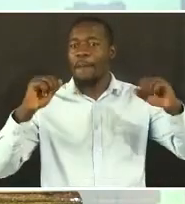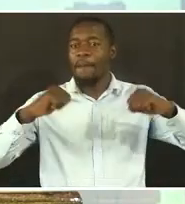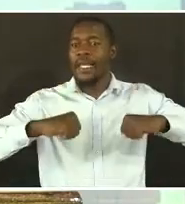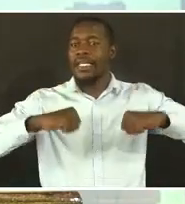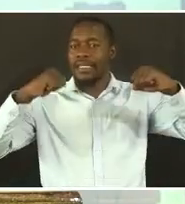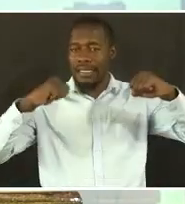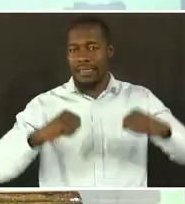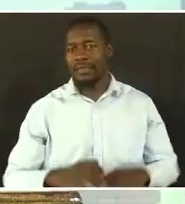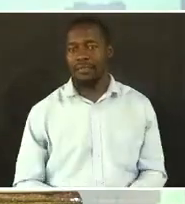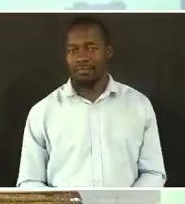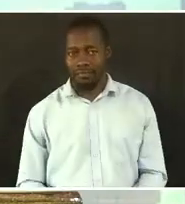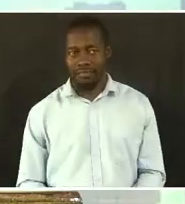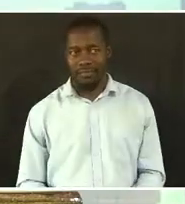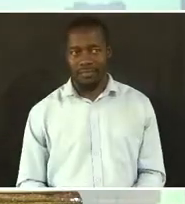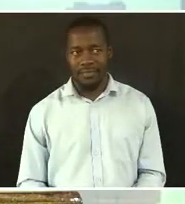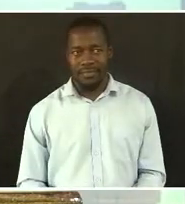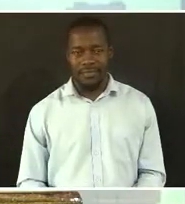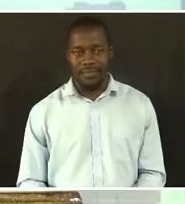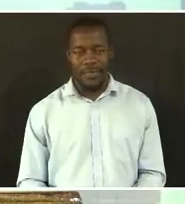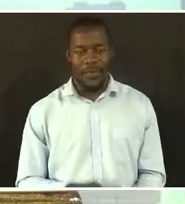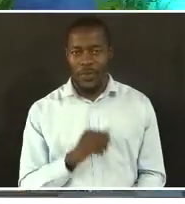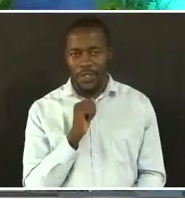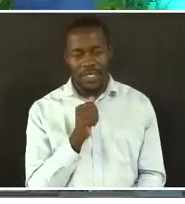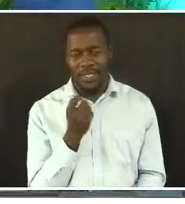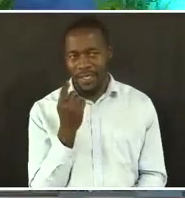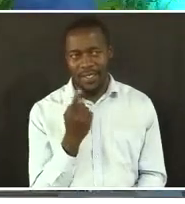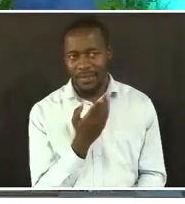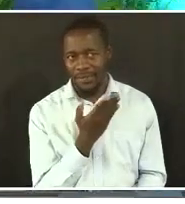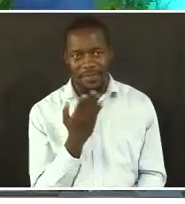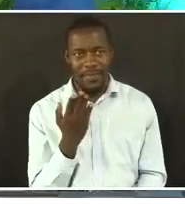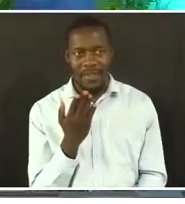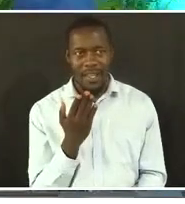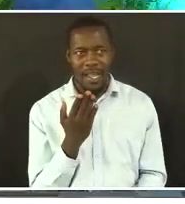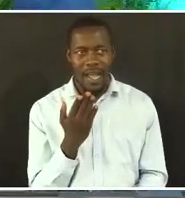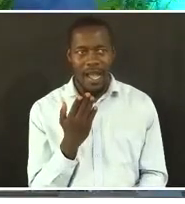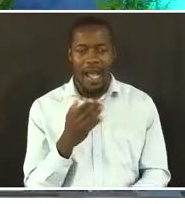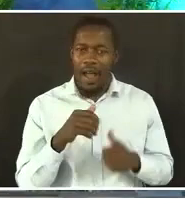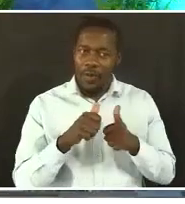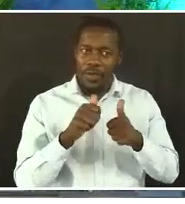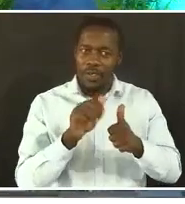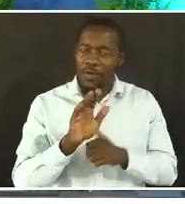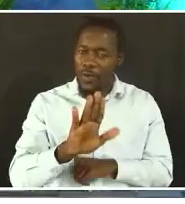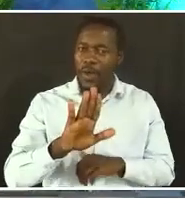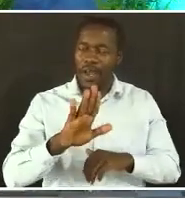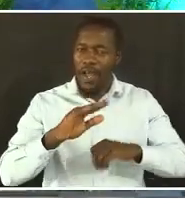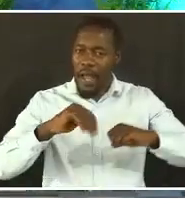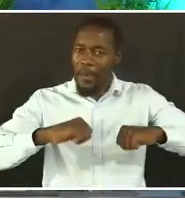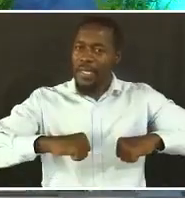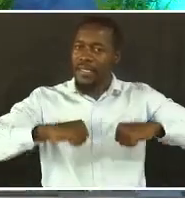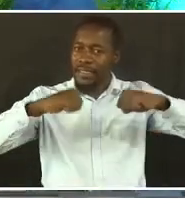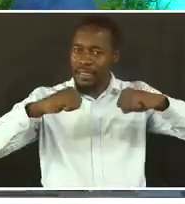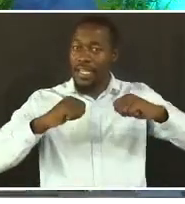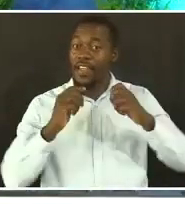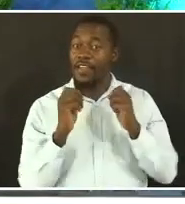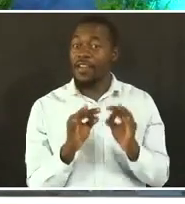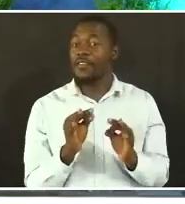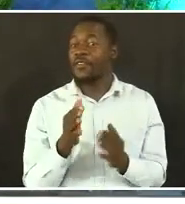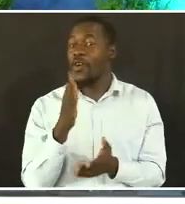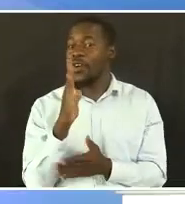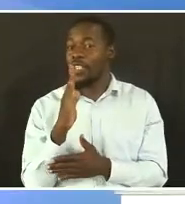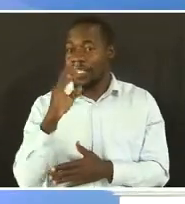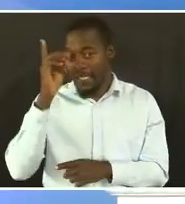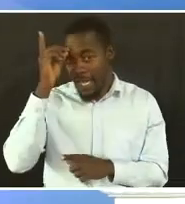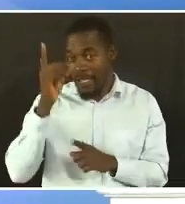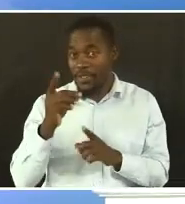Church, you are refusing to understand. It's according to your what? When God decides to give you money,